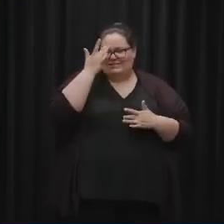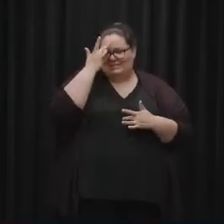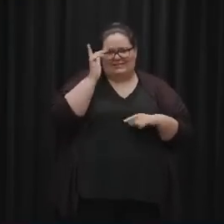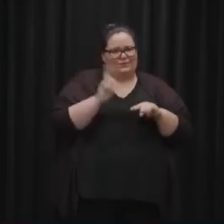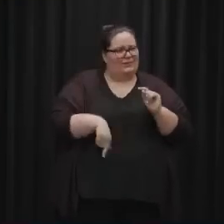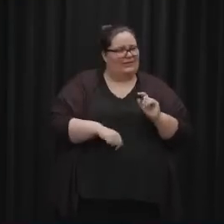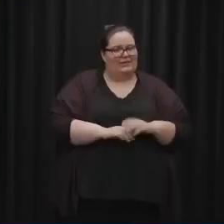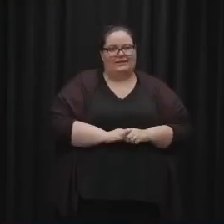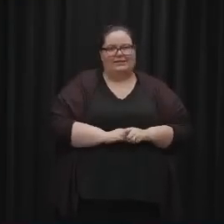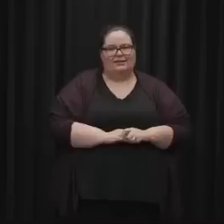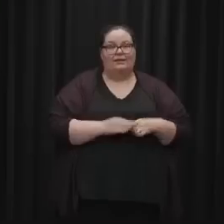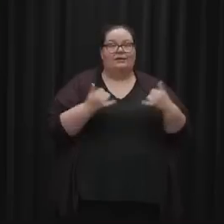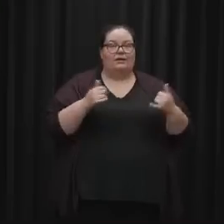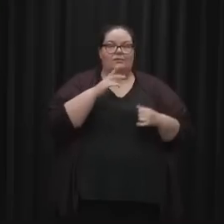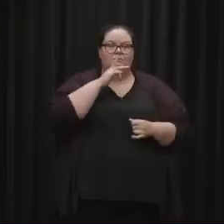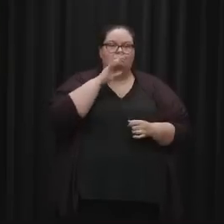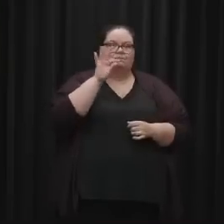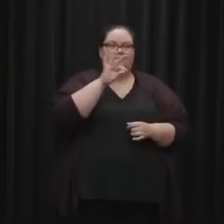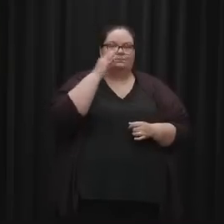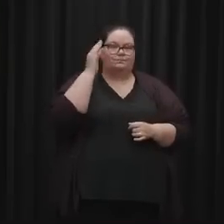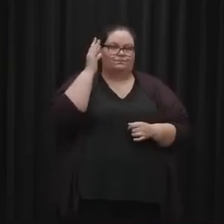peuvent présenter des...